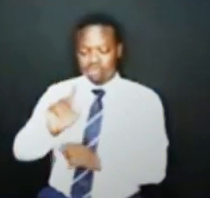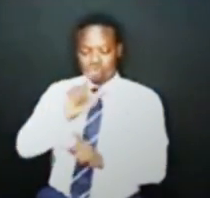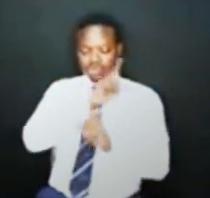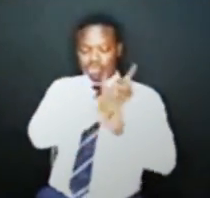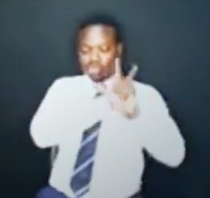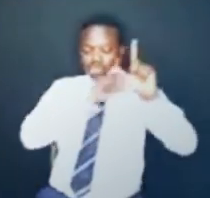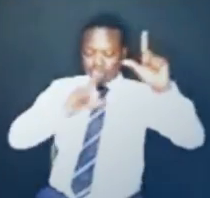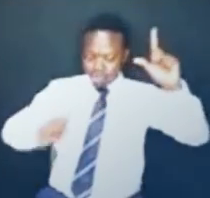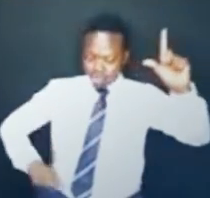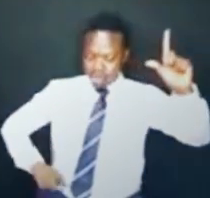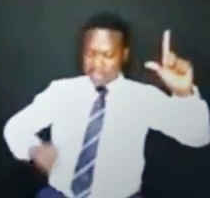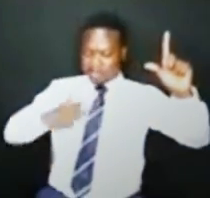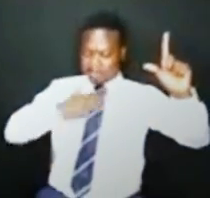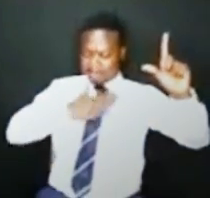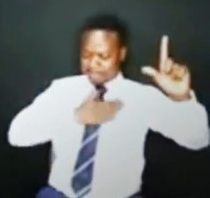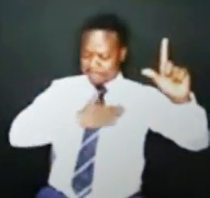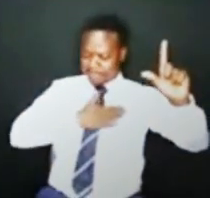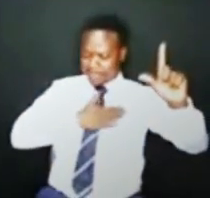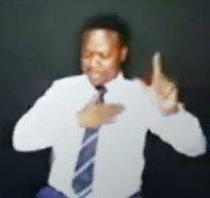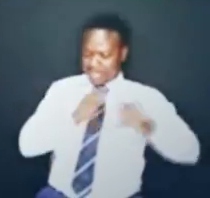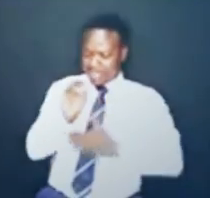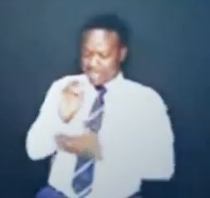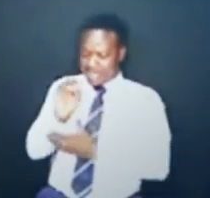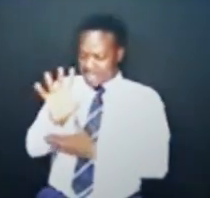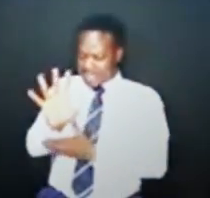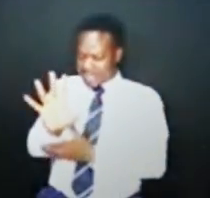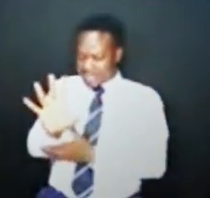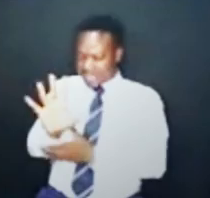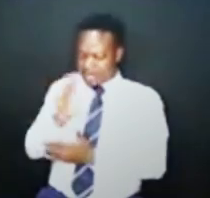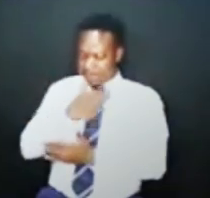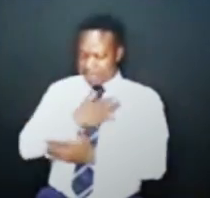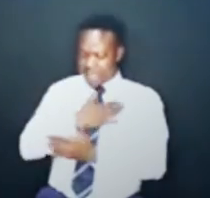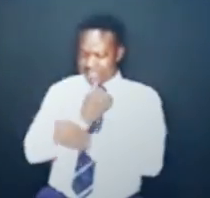my salvation. Whom should I fear?